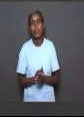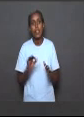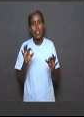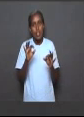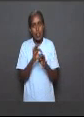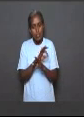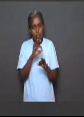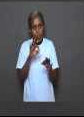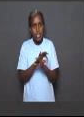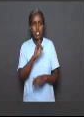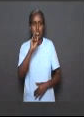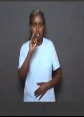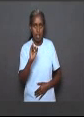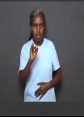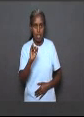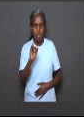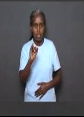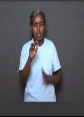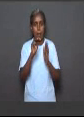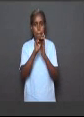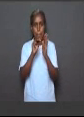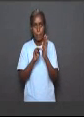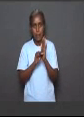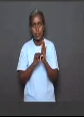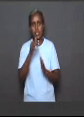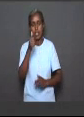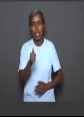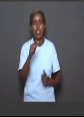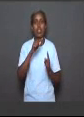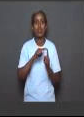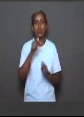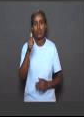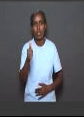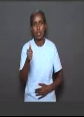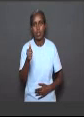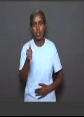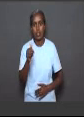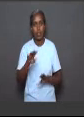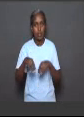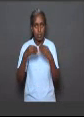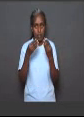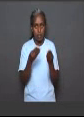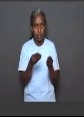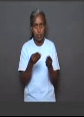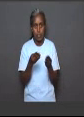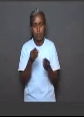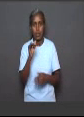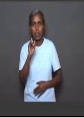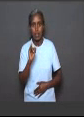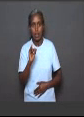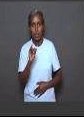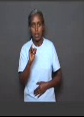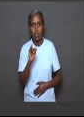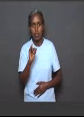function I maps A to A, given by I